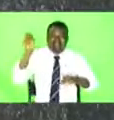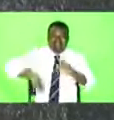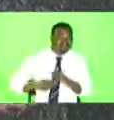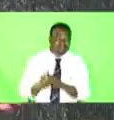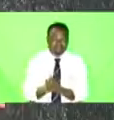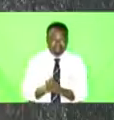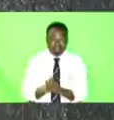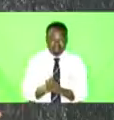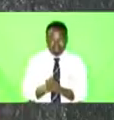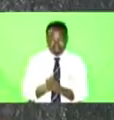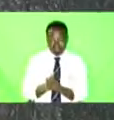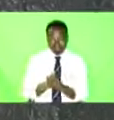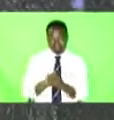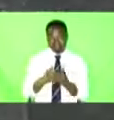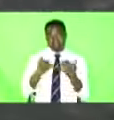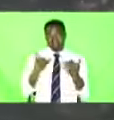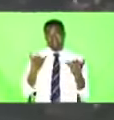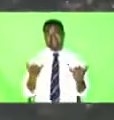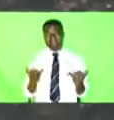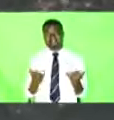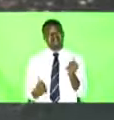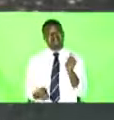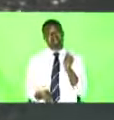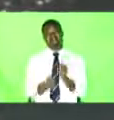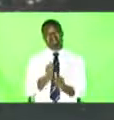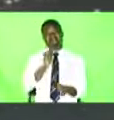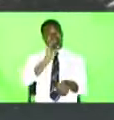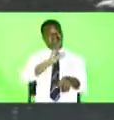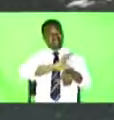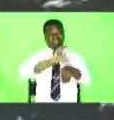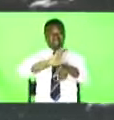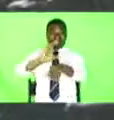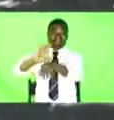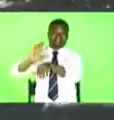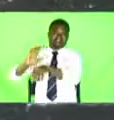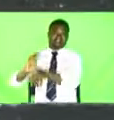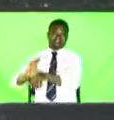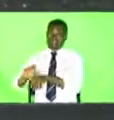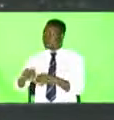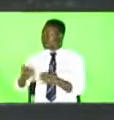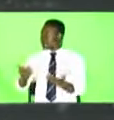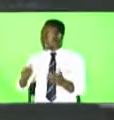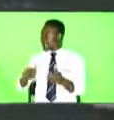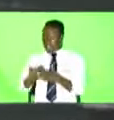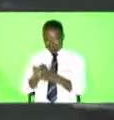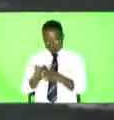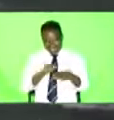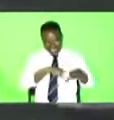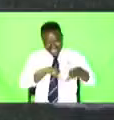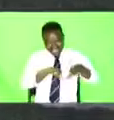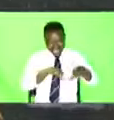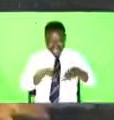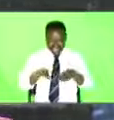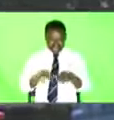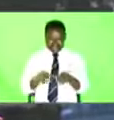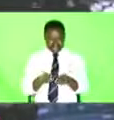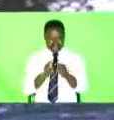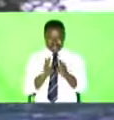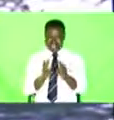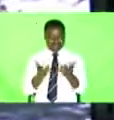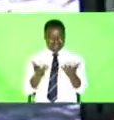It's a problem these days that our churches, the way we are conducting it, is so